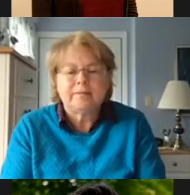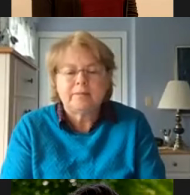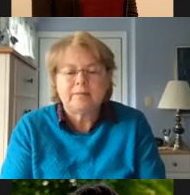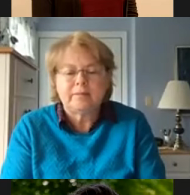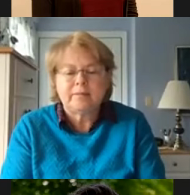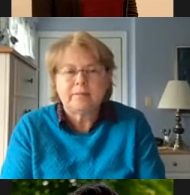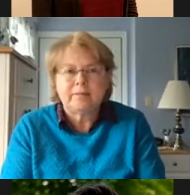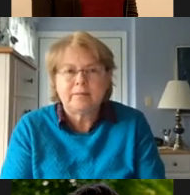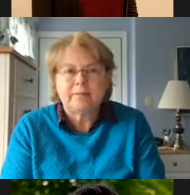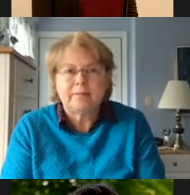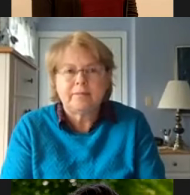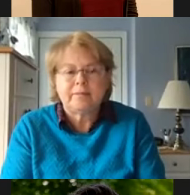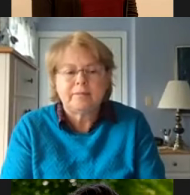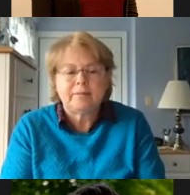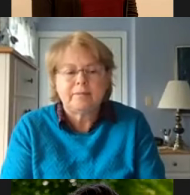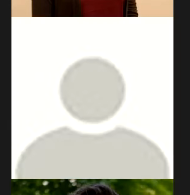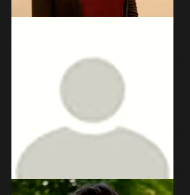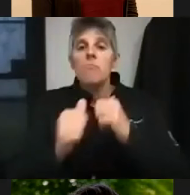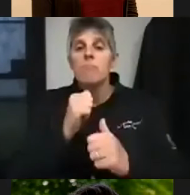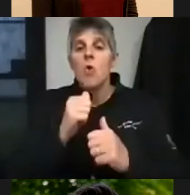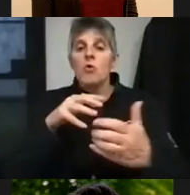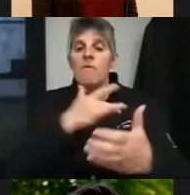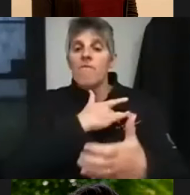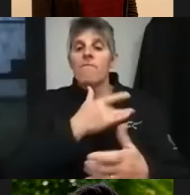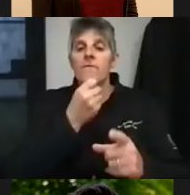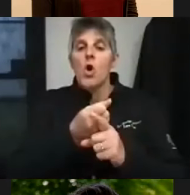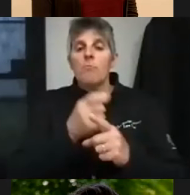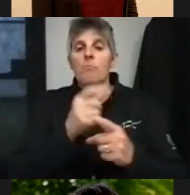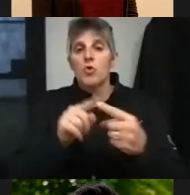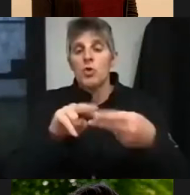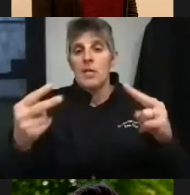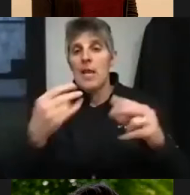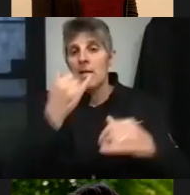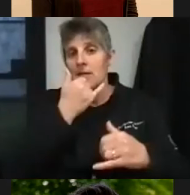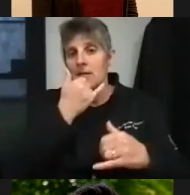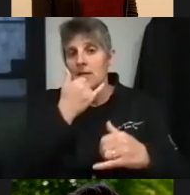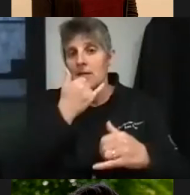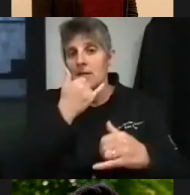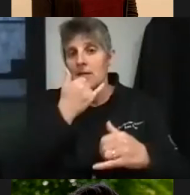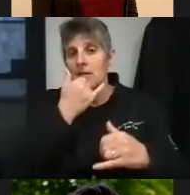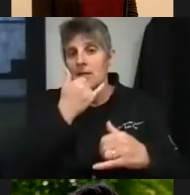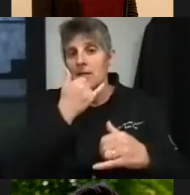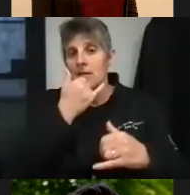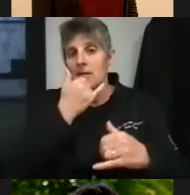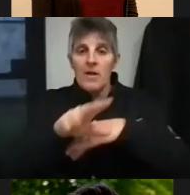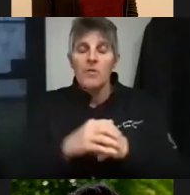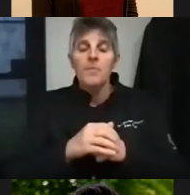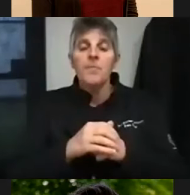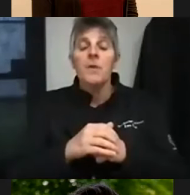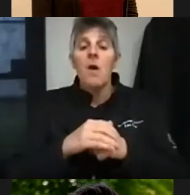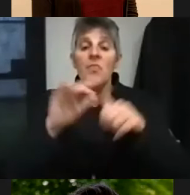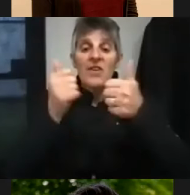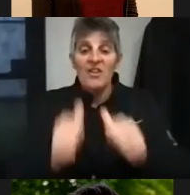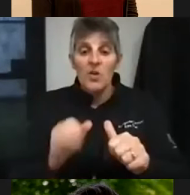of neurons are most vulnerable to the genetic defects or the environmental factors. The degeneration